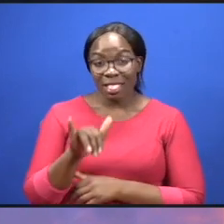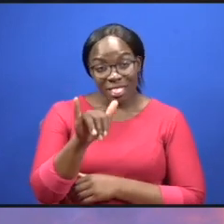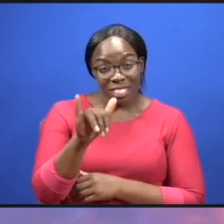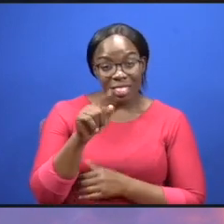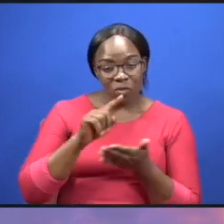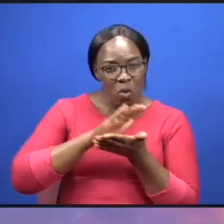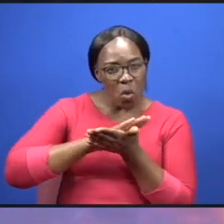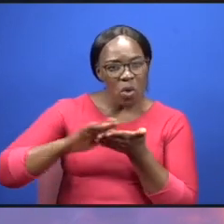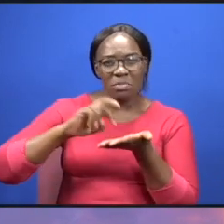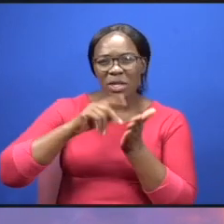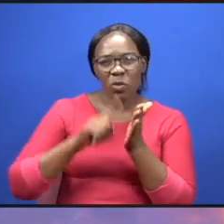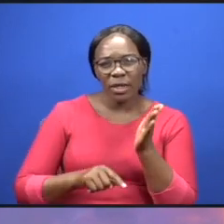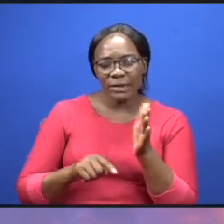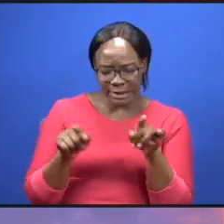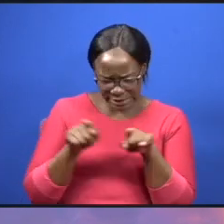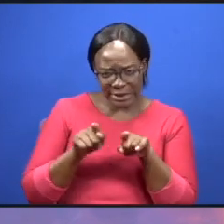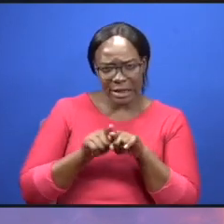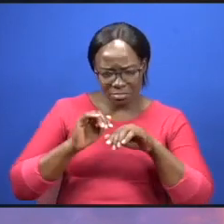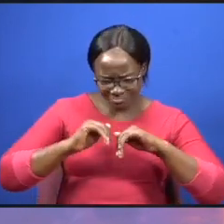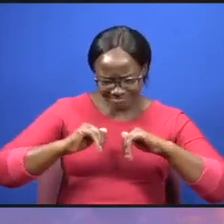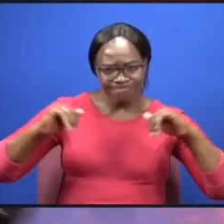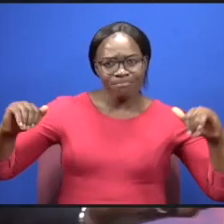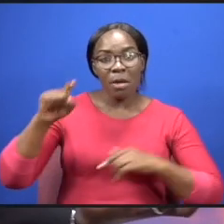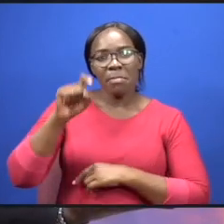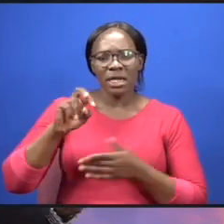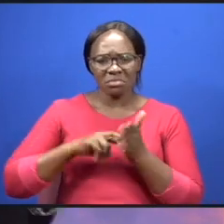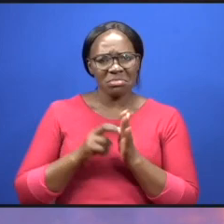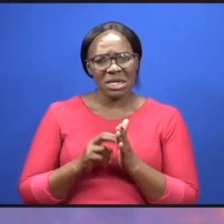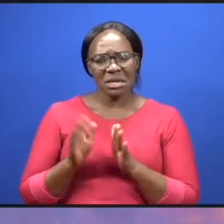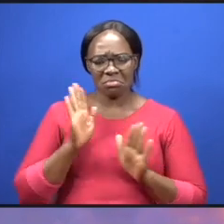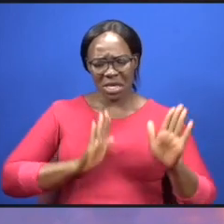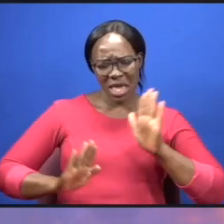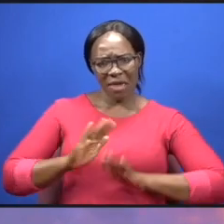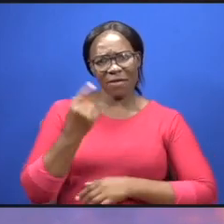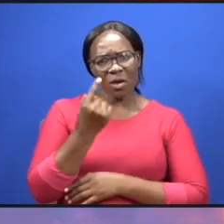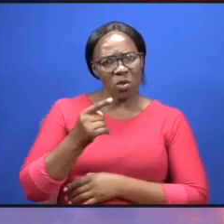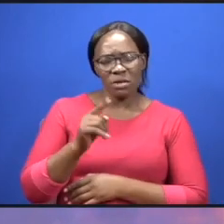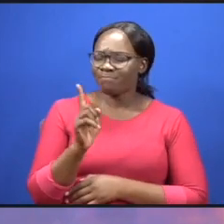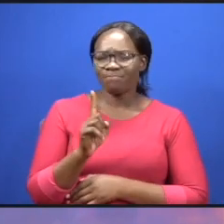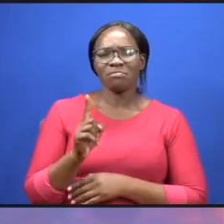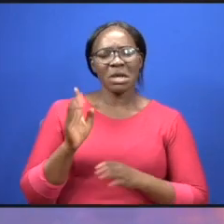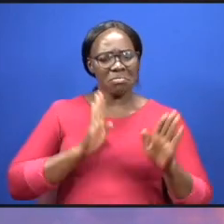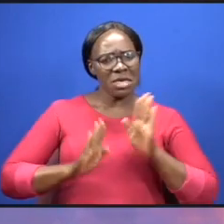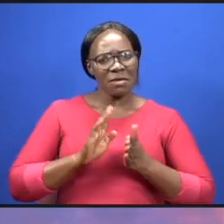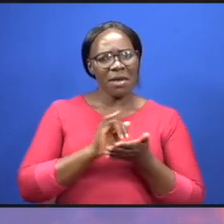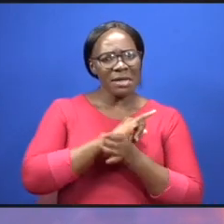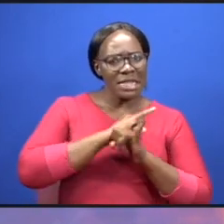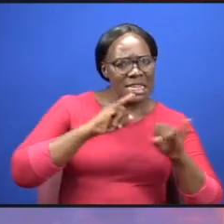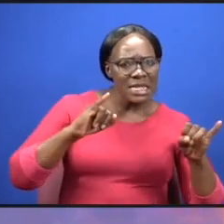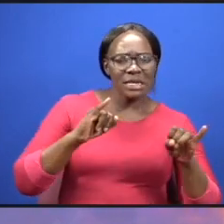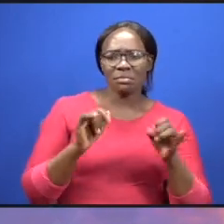what holy means. Holy is not just moral excellence. It's not just moral purity,